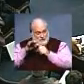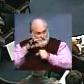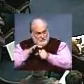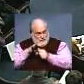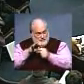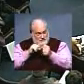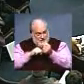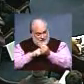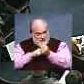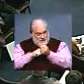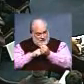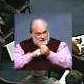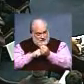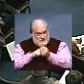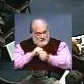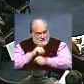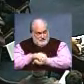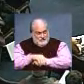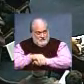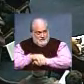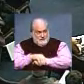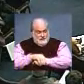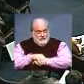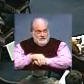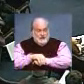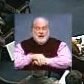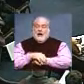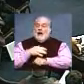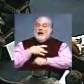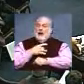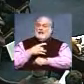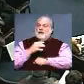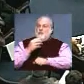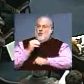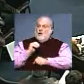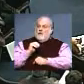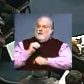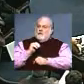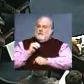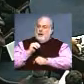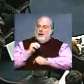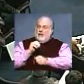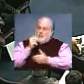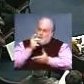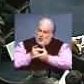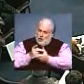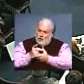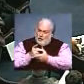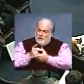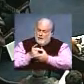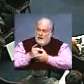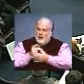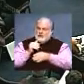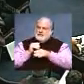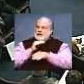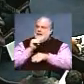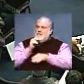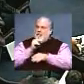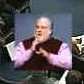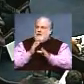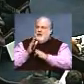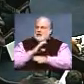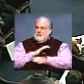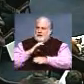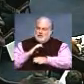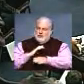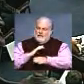it? I would like to see the moratorium approved. If not, then maybe kick this back to the Planning Commission. We